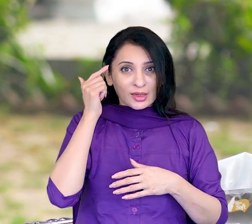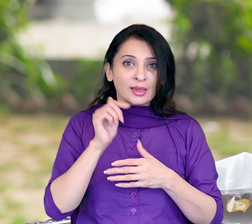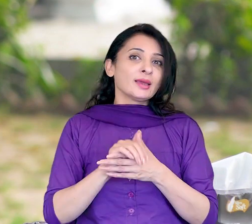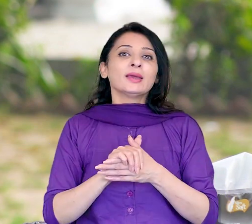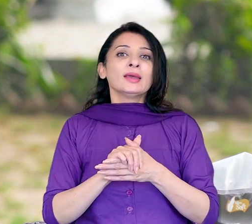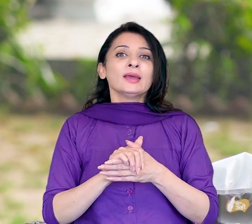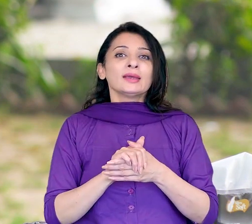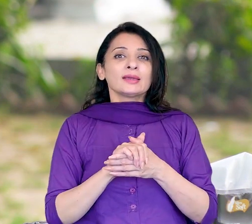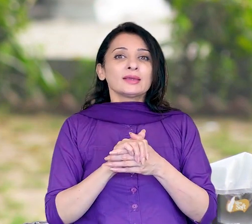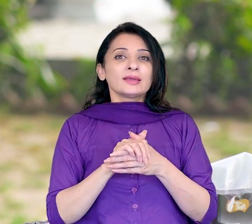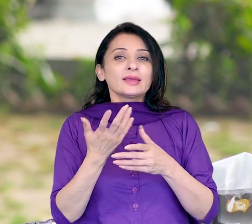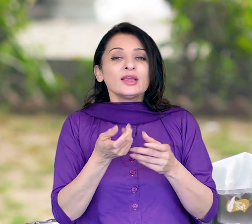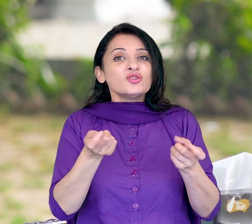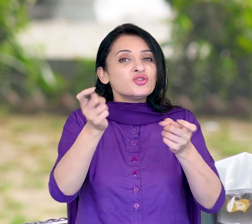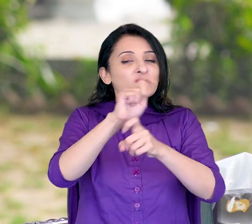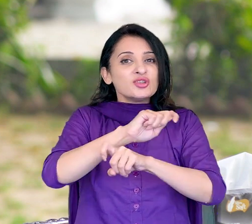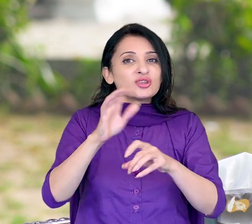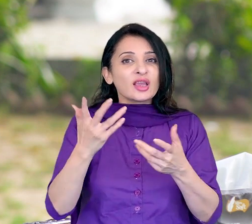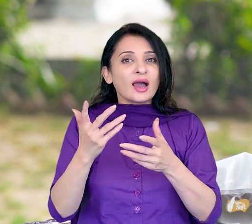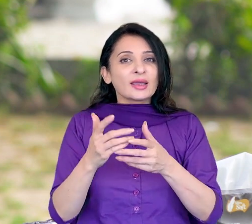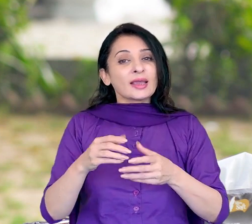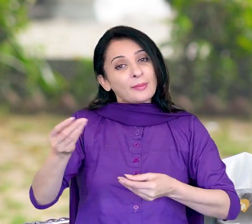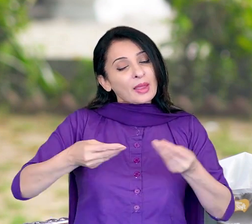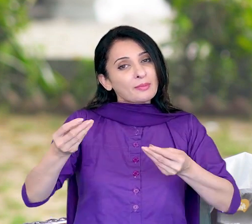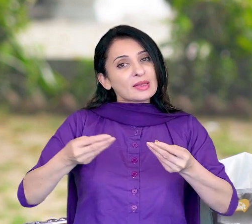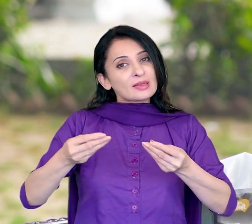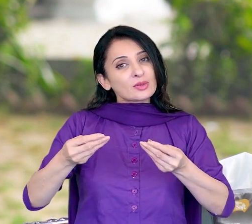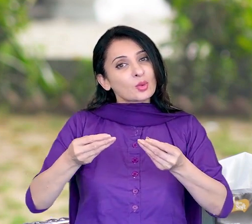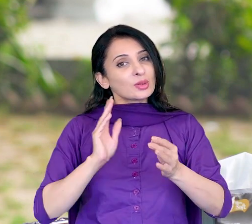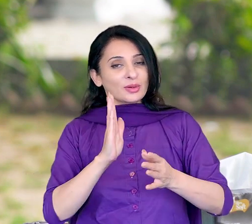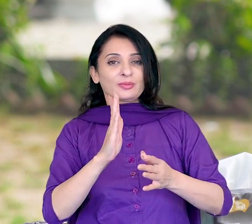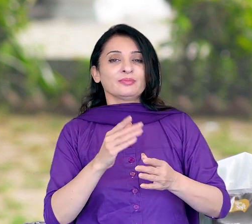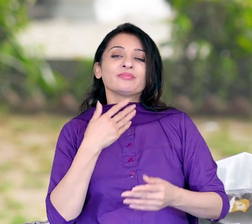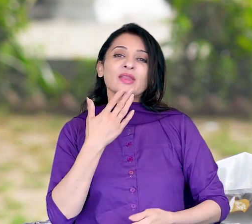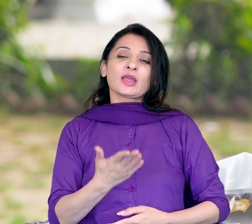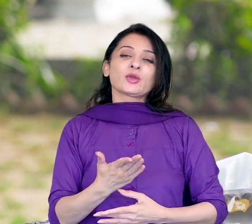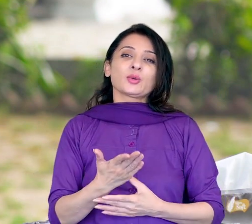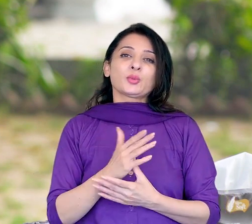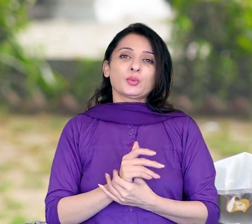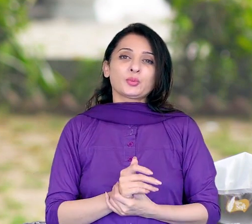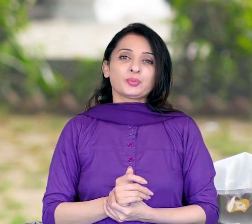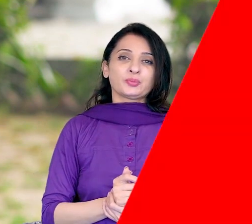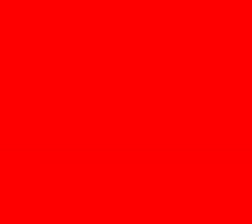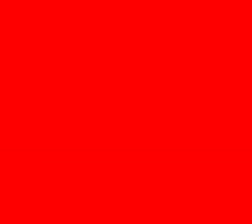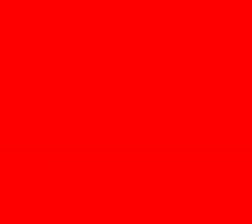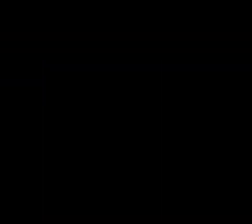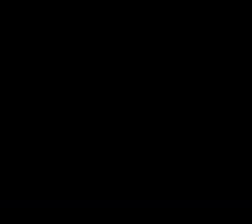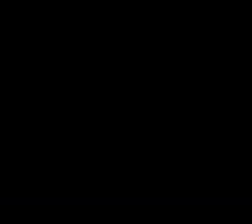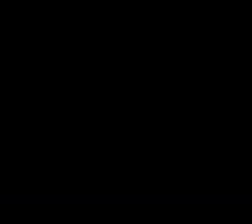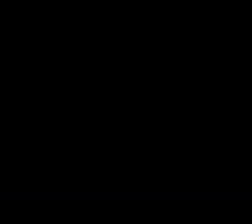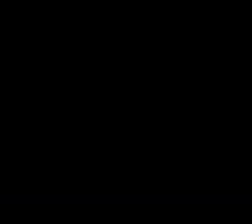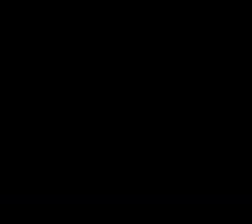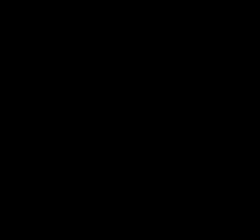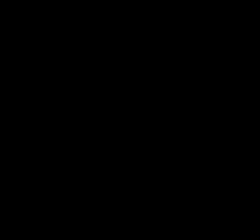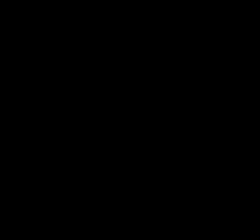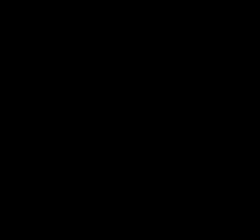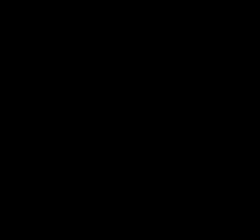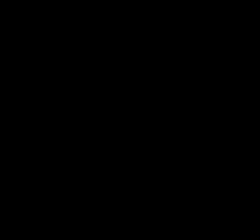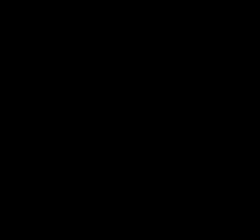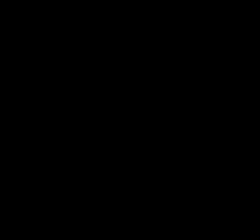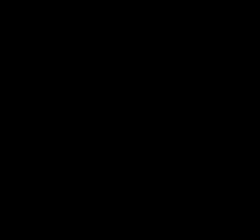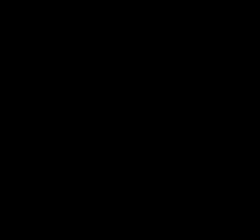the transformation first step is streamlining your business process. Thank you so much.